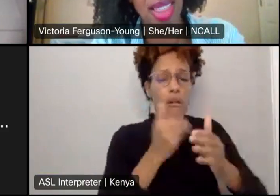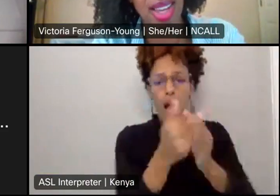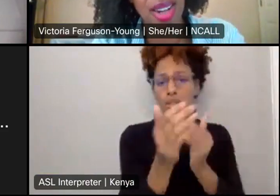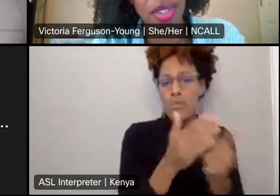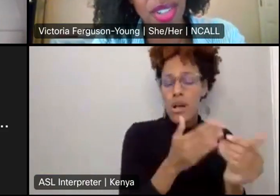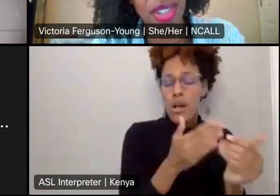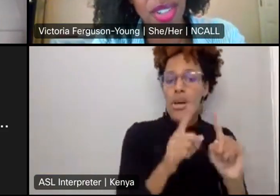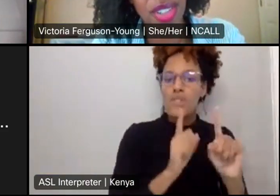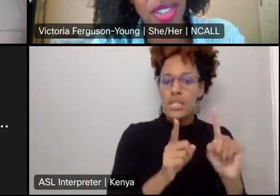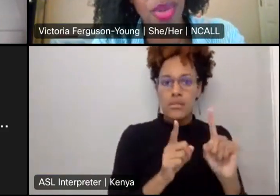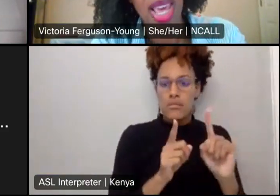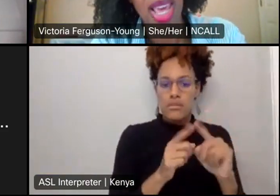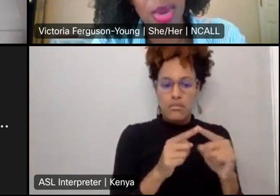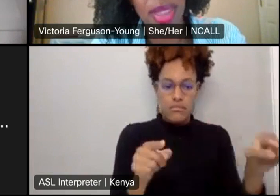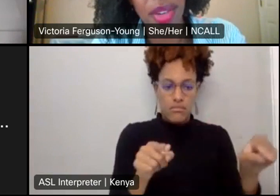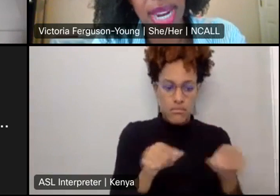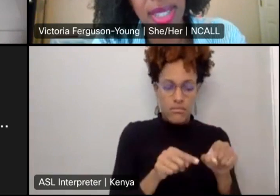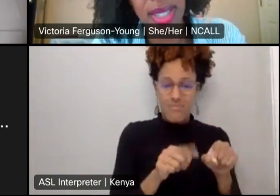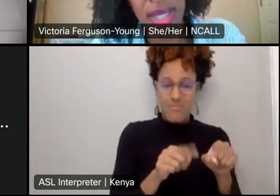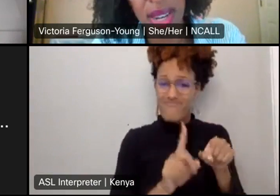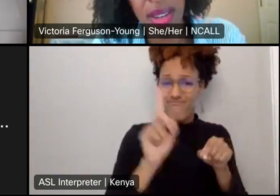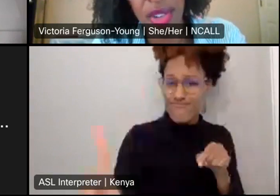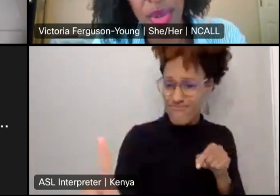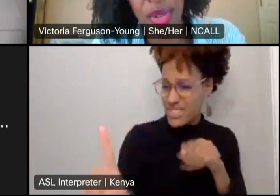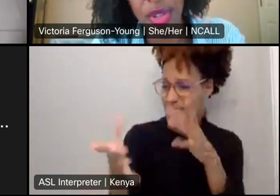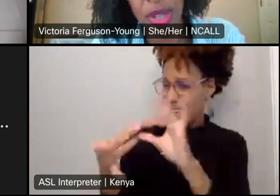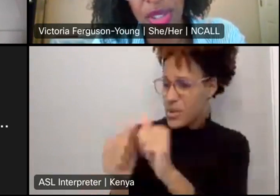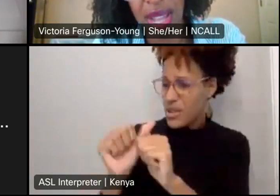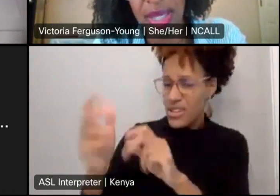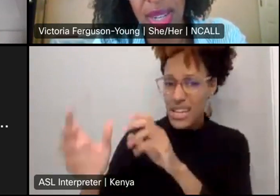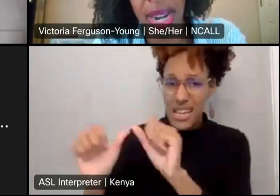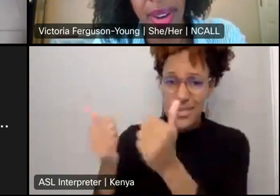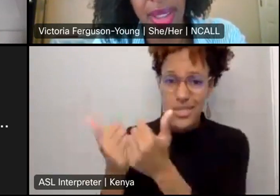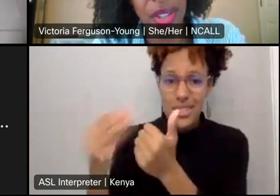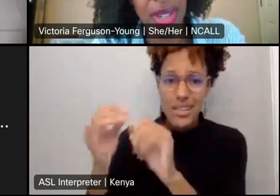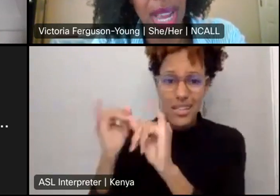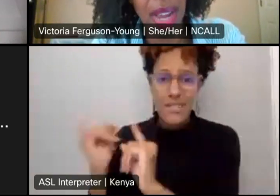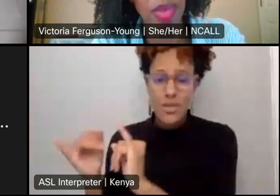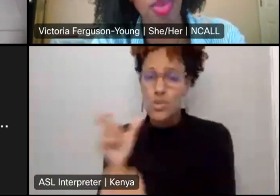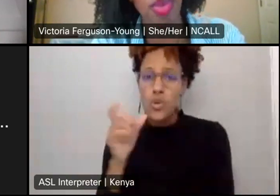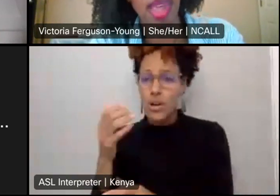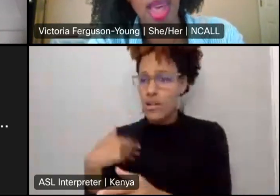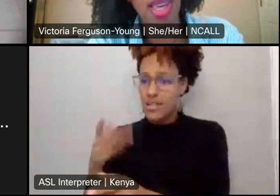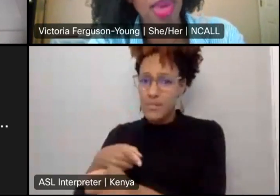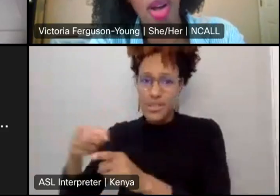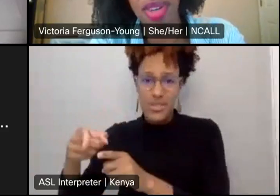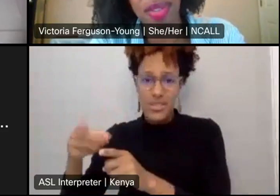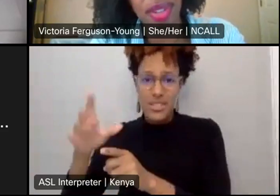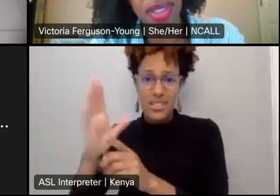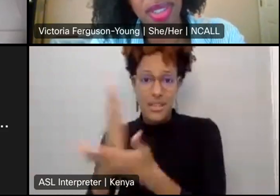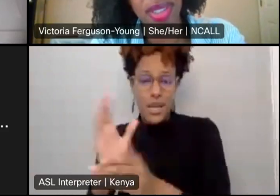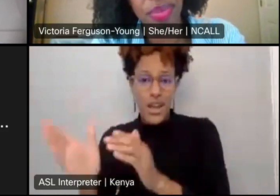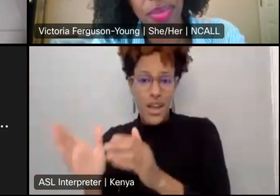getting outside of that comfort zone and connecting with other agencies and individuals who specialize in an area that you're not familiar with can make